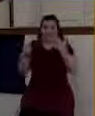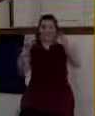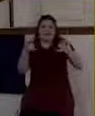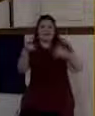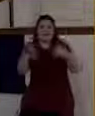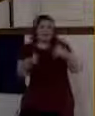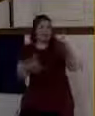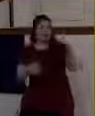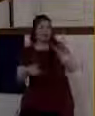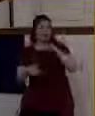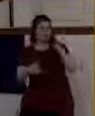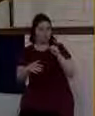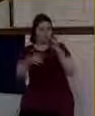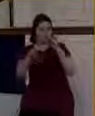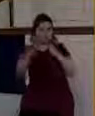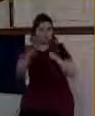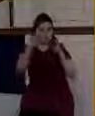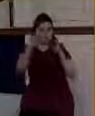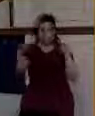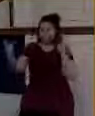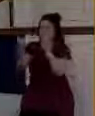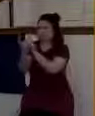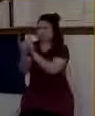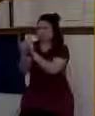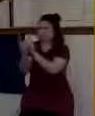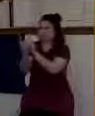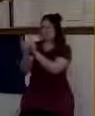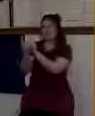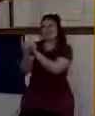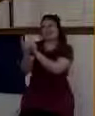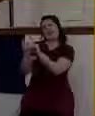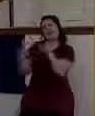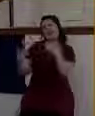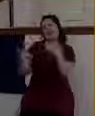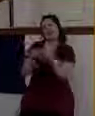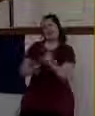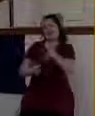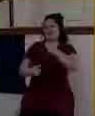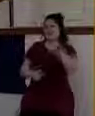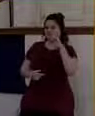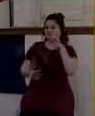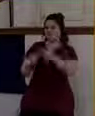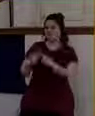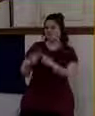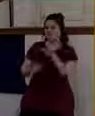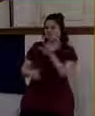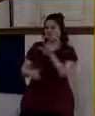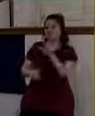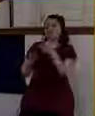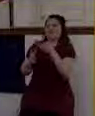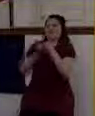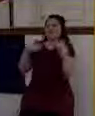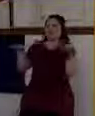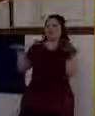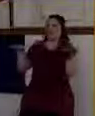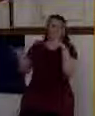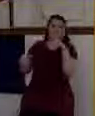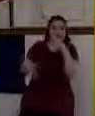telling him to do the exact opposite. And it didn't come to him directly. It came through an angel, so to